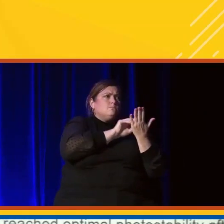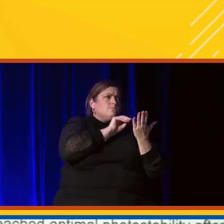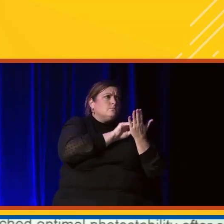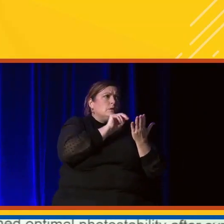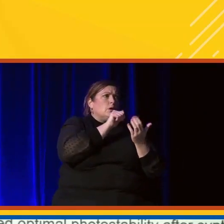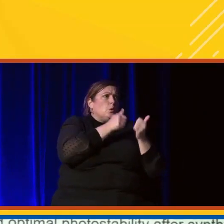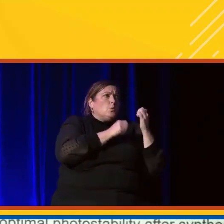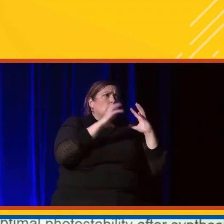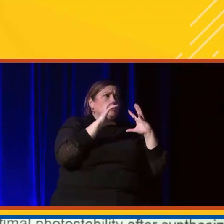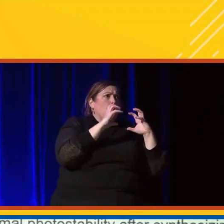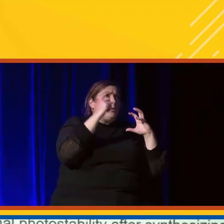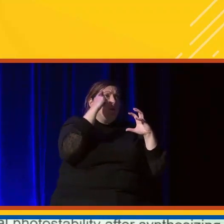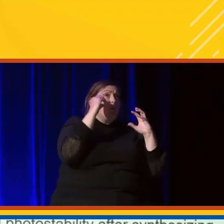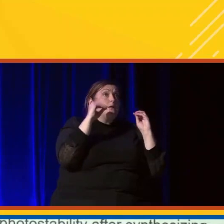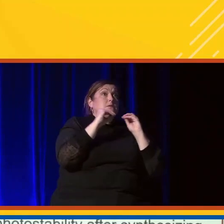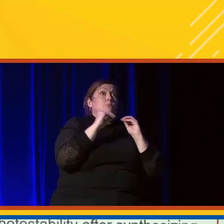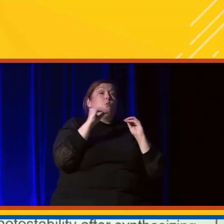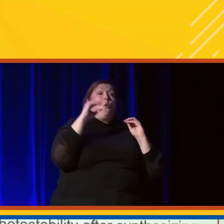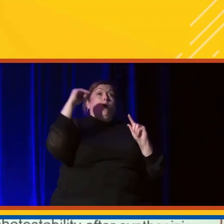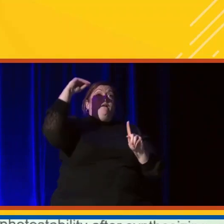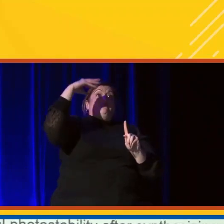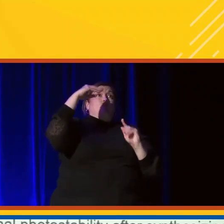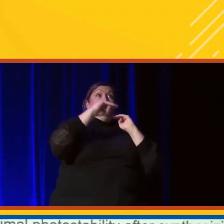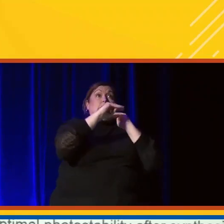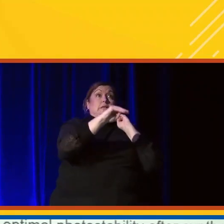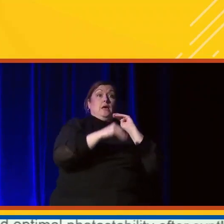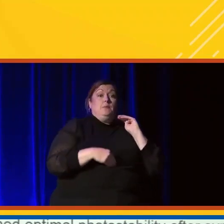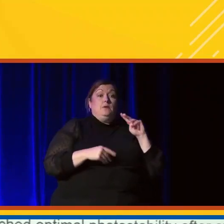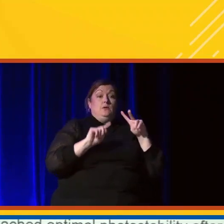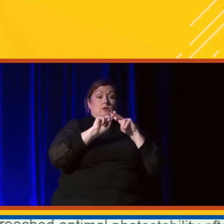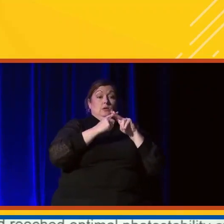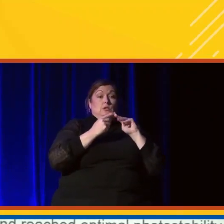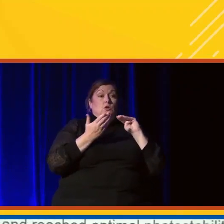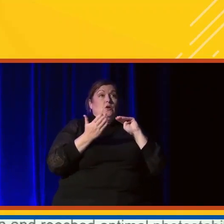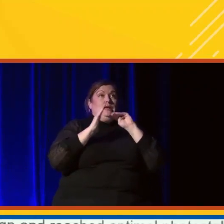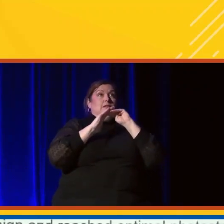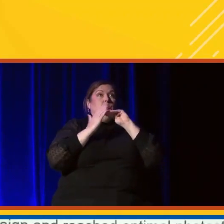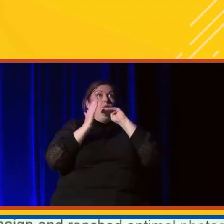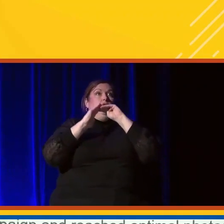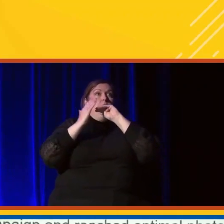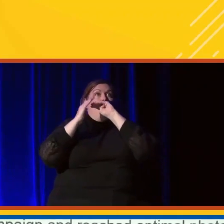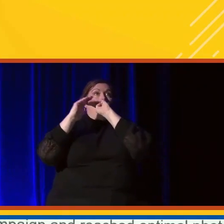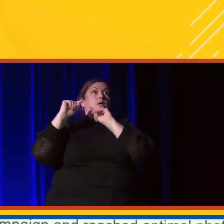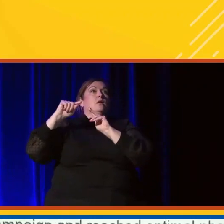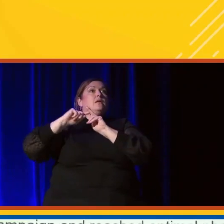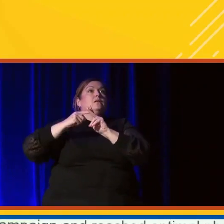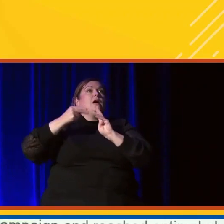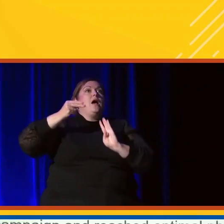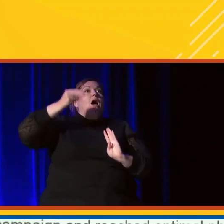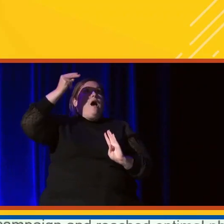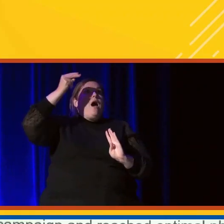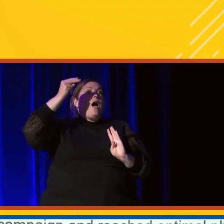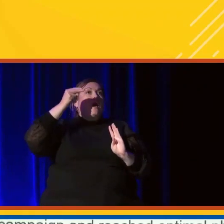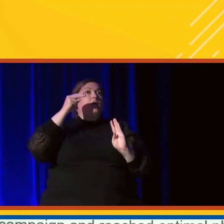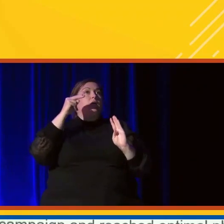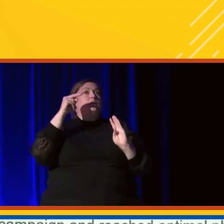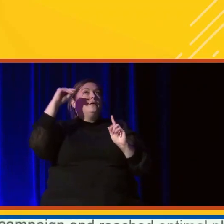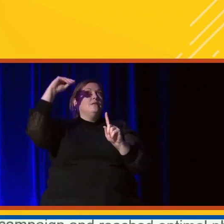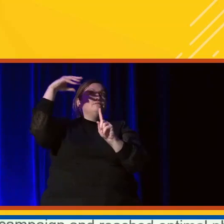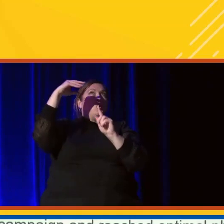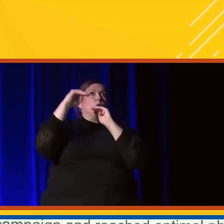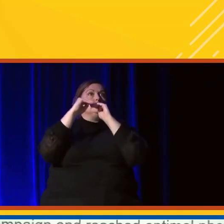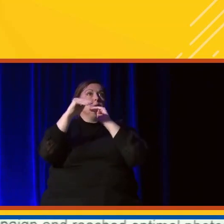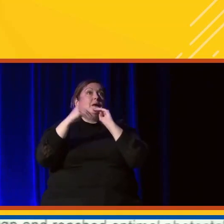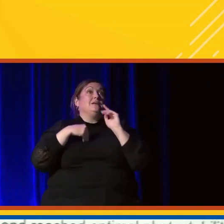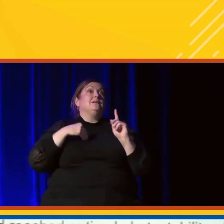what molecules it thinks will be more photostable, they start to inch up more and more towards this frontier of high photostability